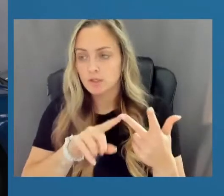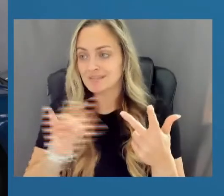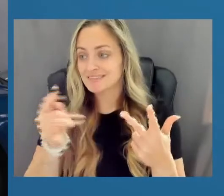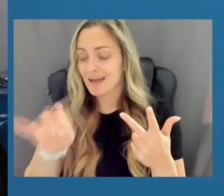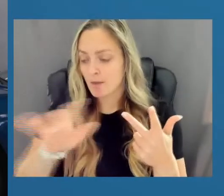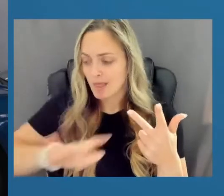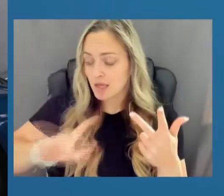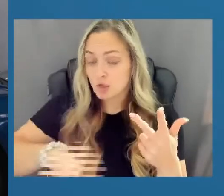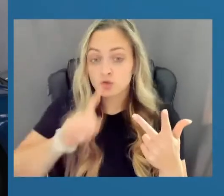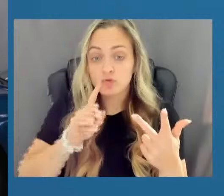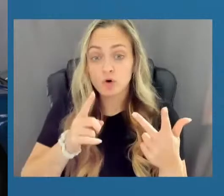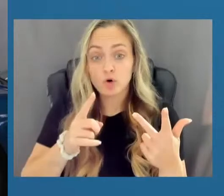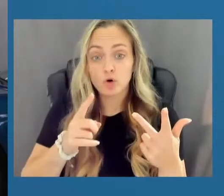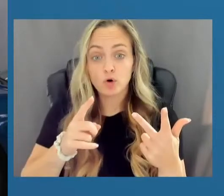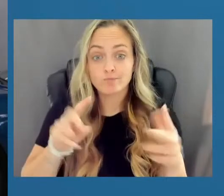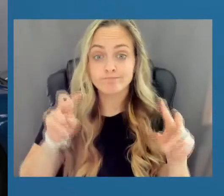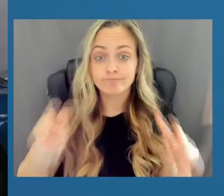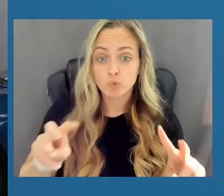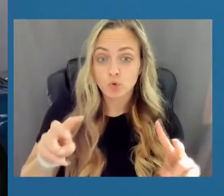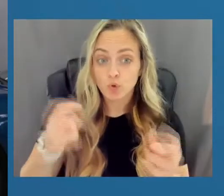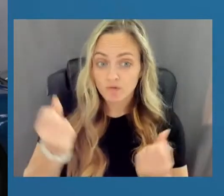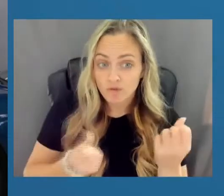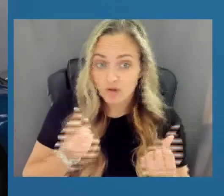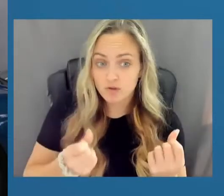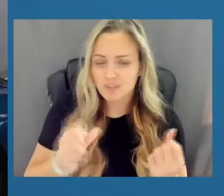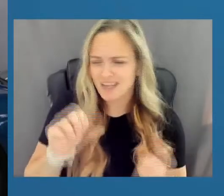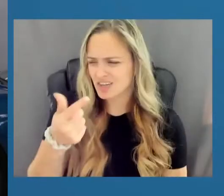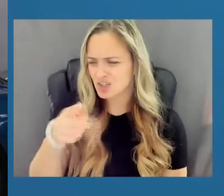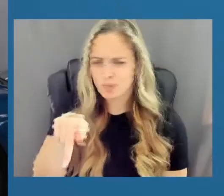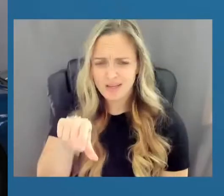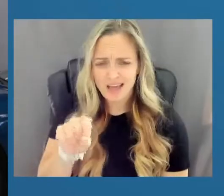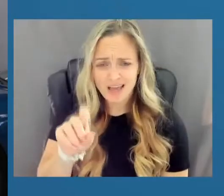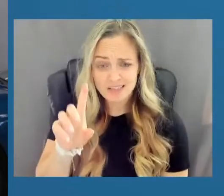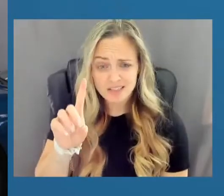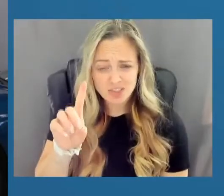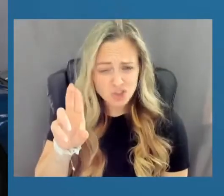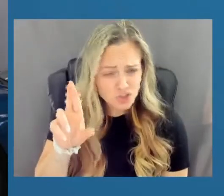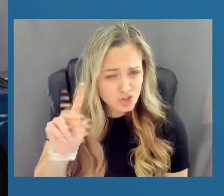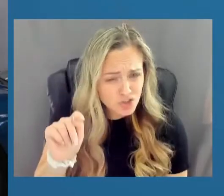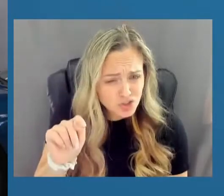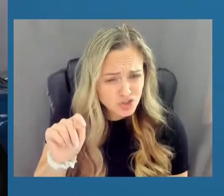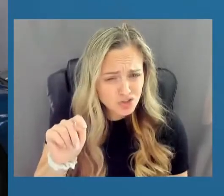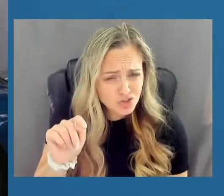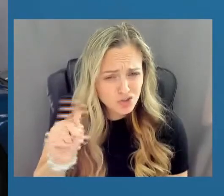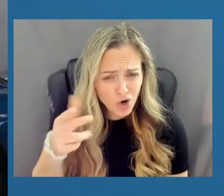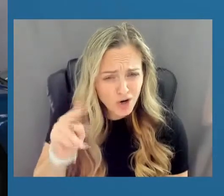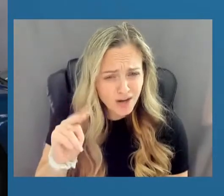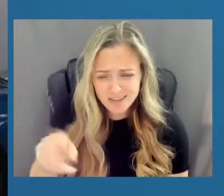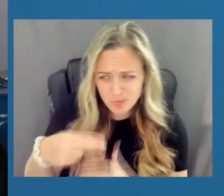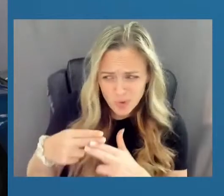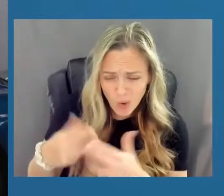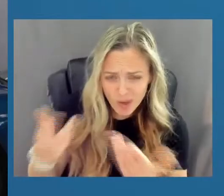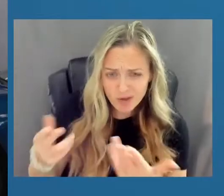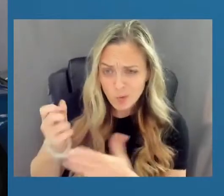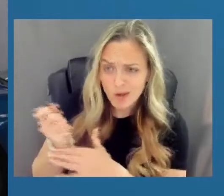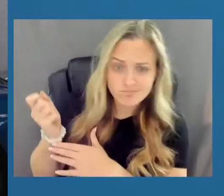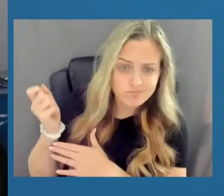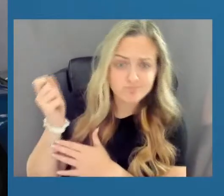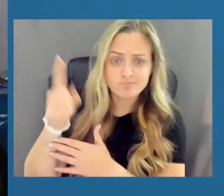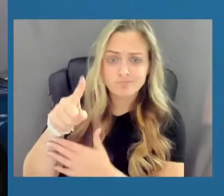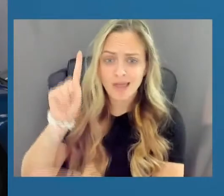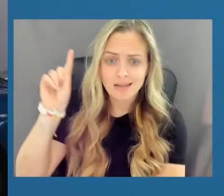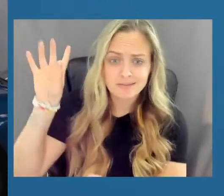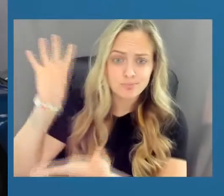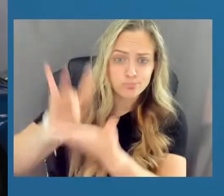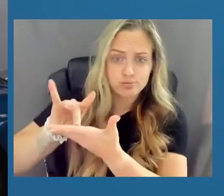a GPS dart gun, so to speak. Is that what we call it? A dart gun that you could launch, and it literally sticks to